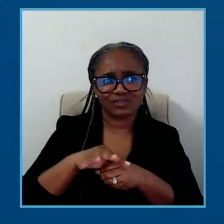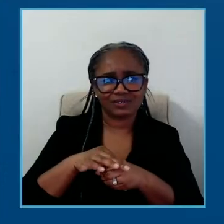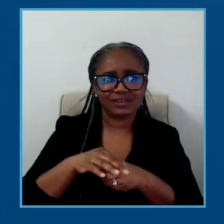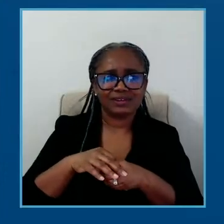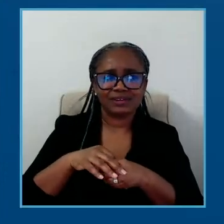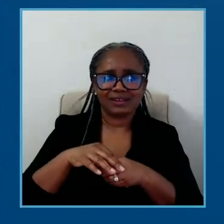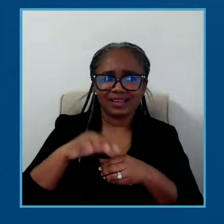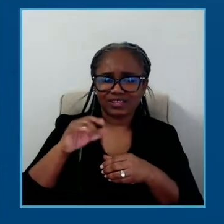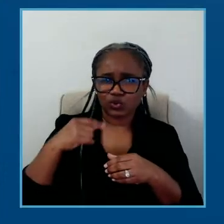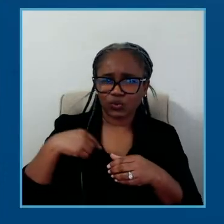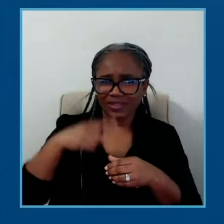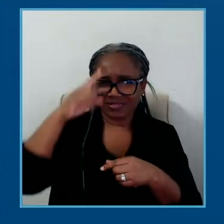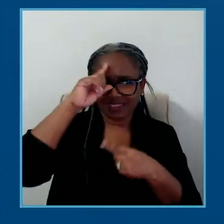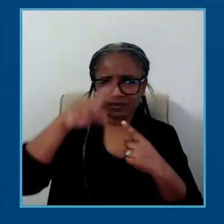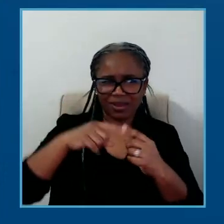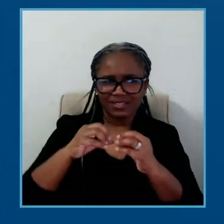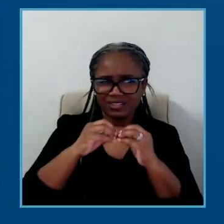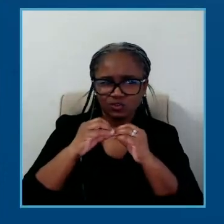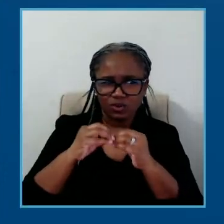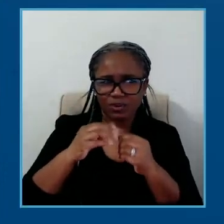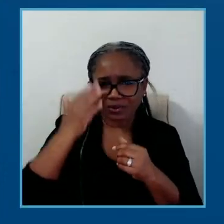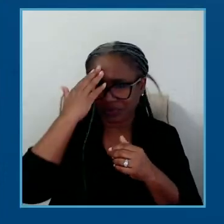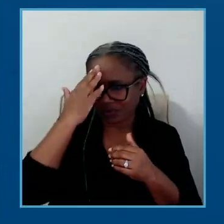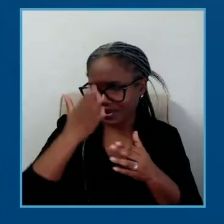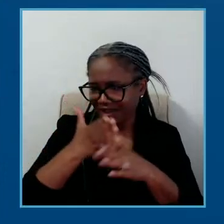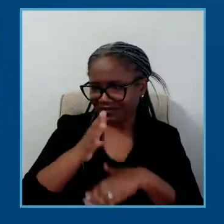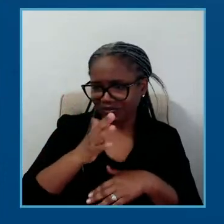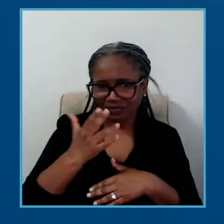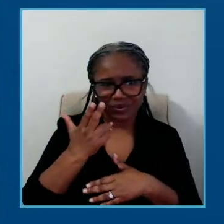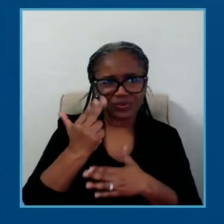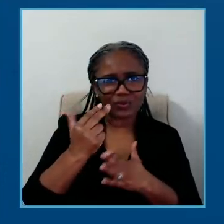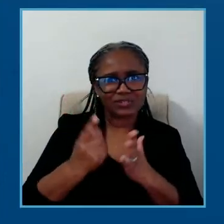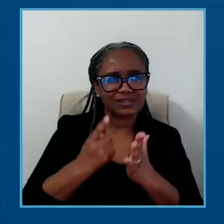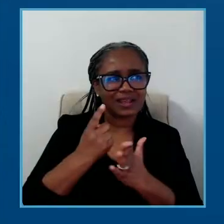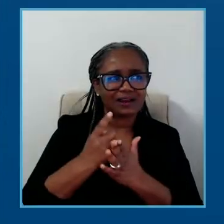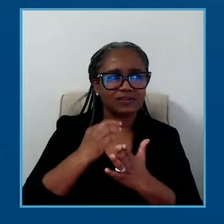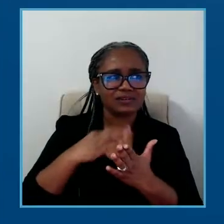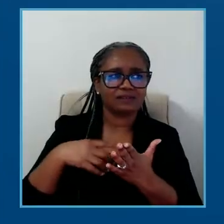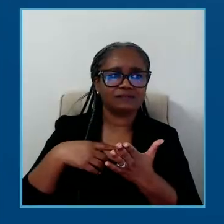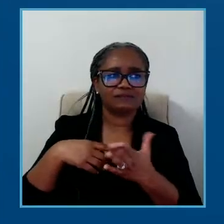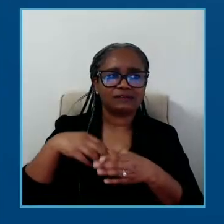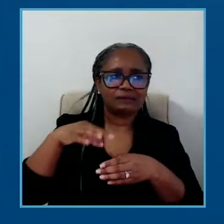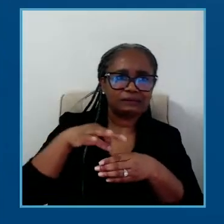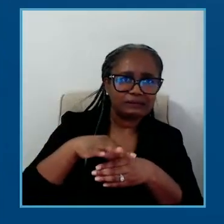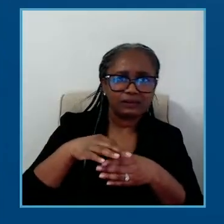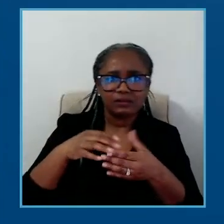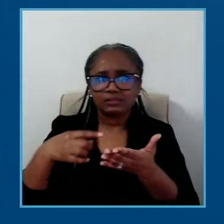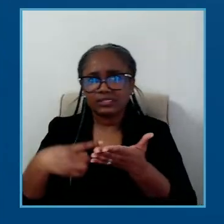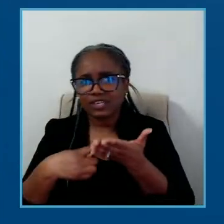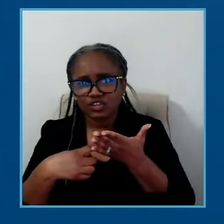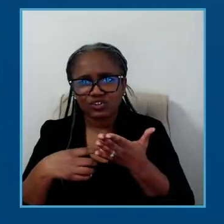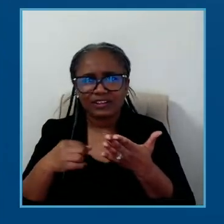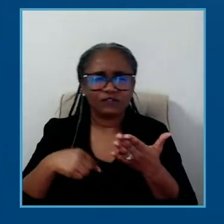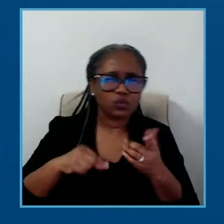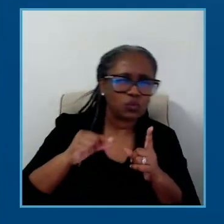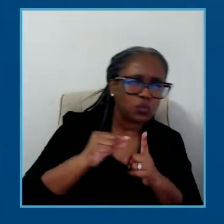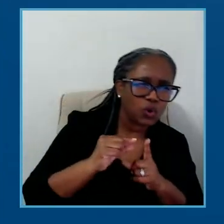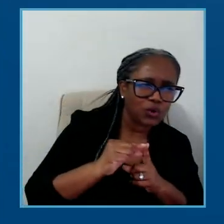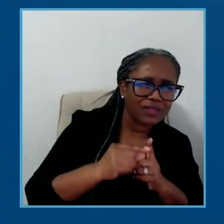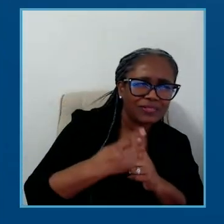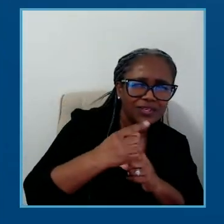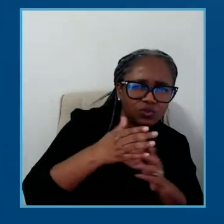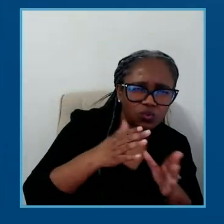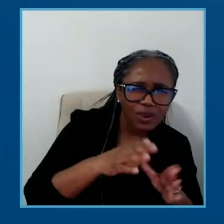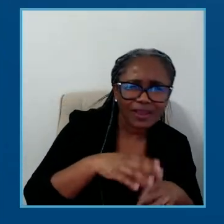was teed up and whether it was, worded this way or if you worded slightly different way, Dr. Siebold says it's